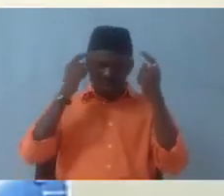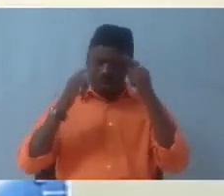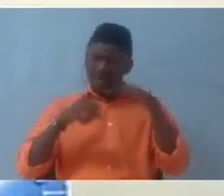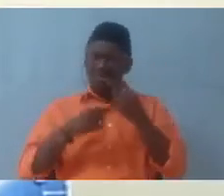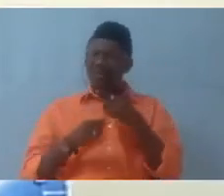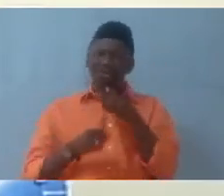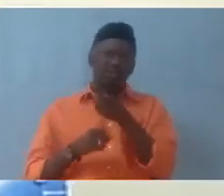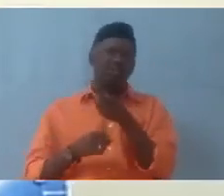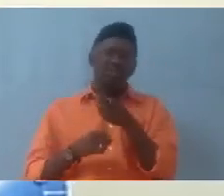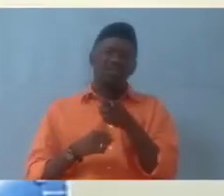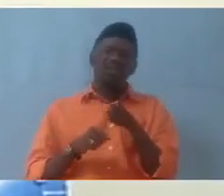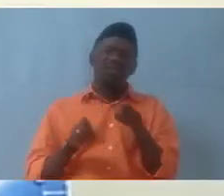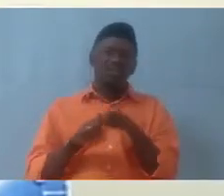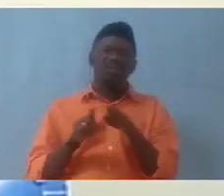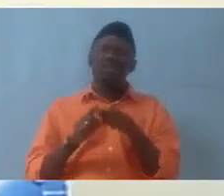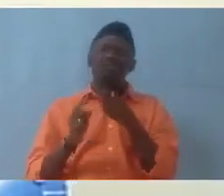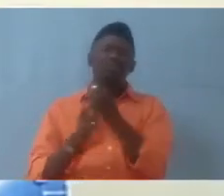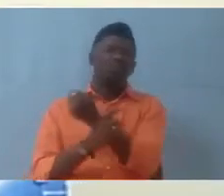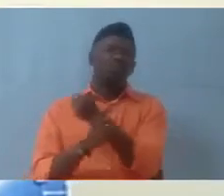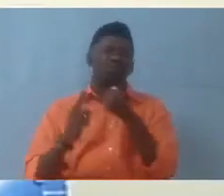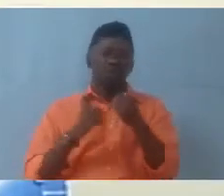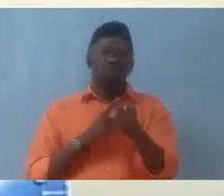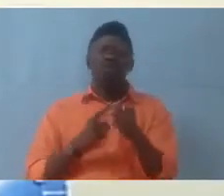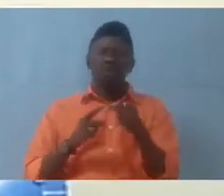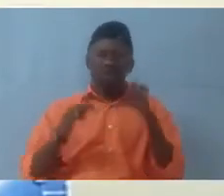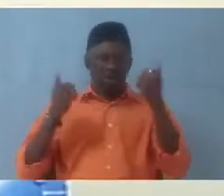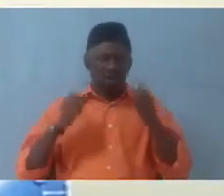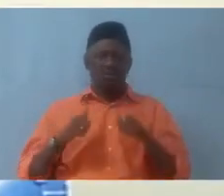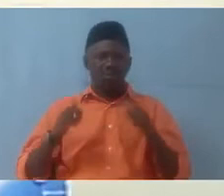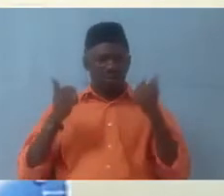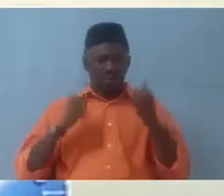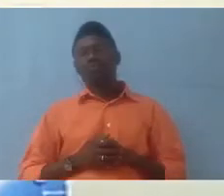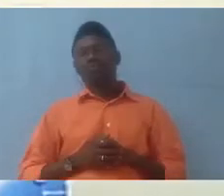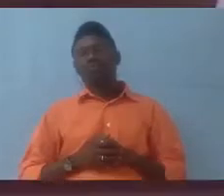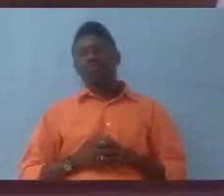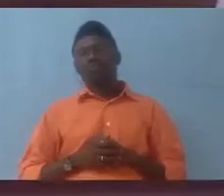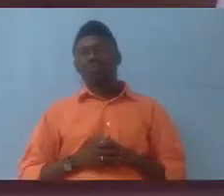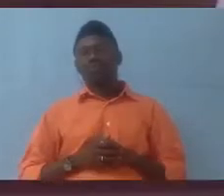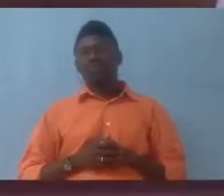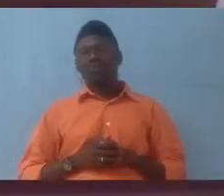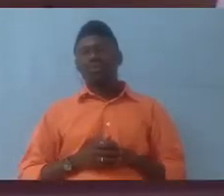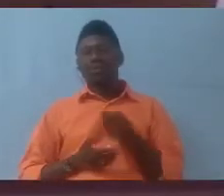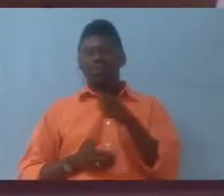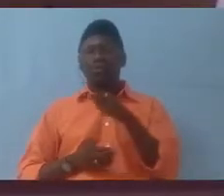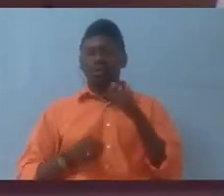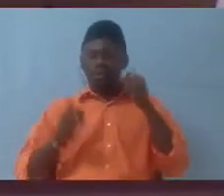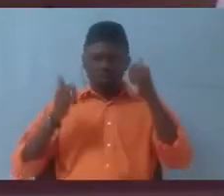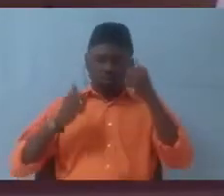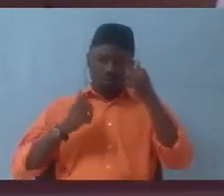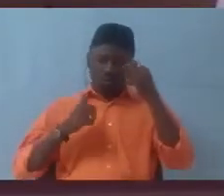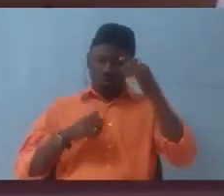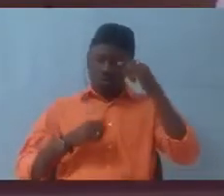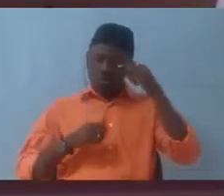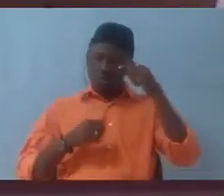these situations with the They were worried about the interferences.